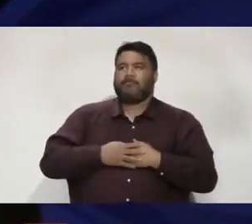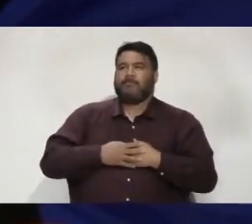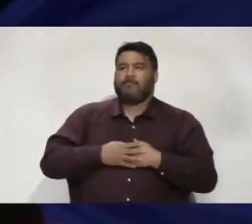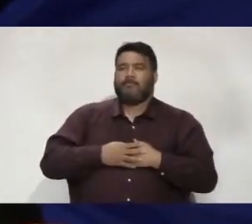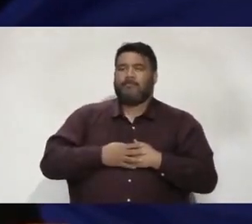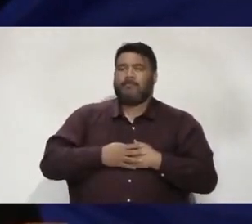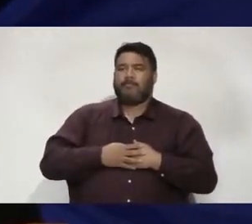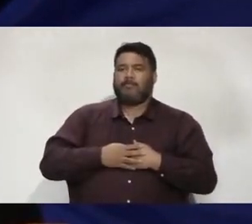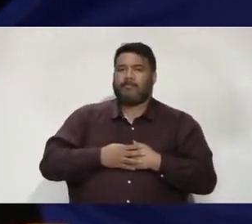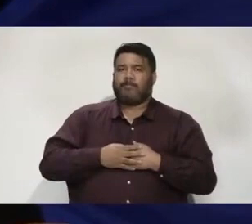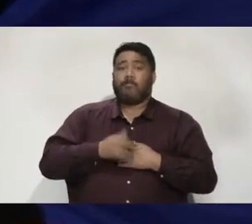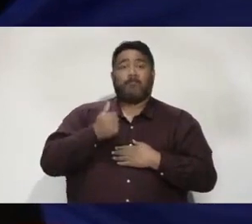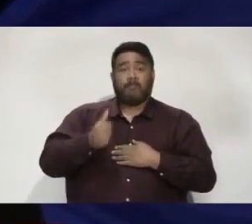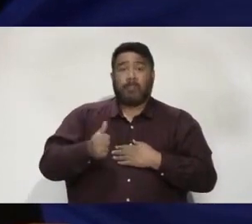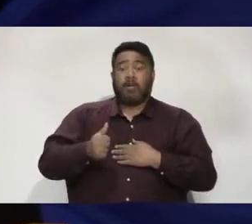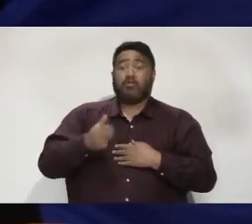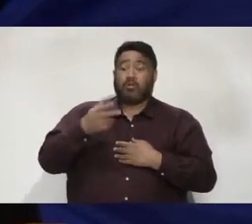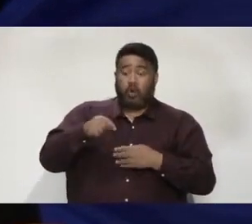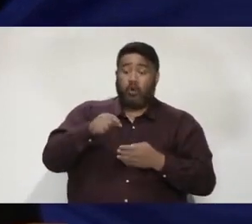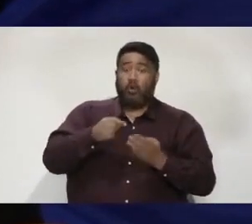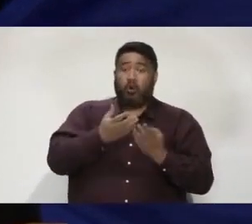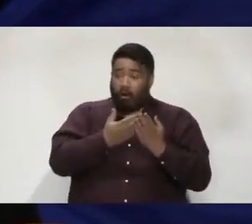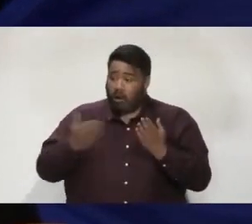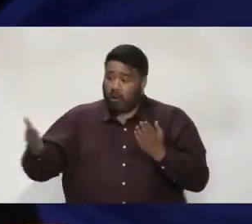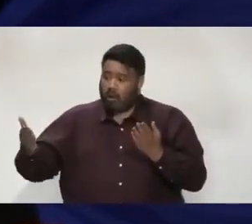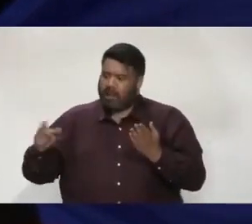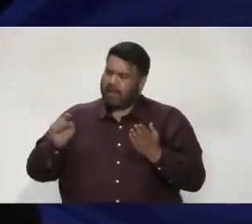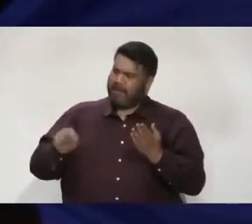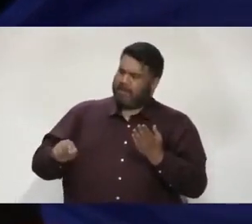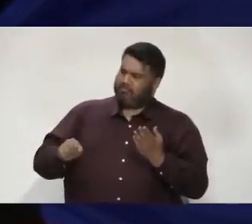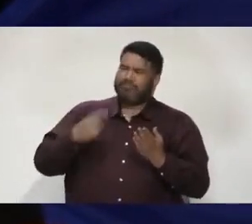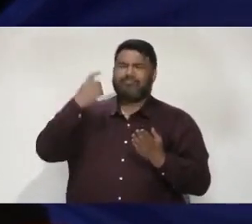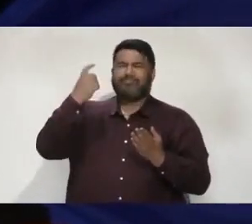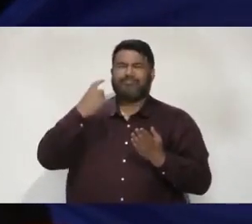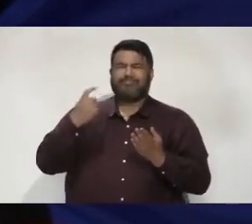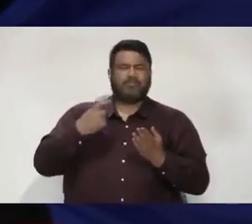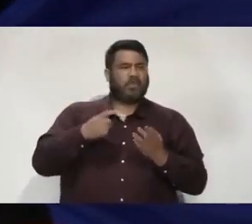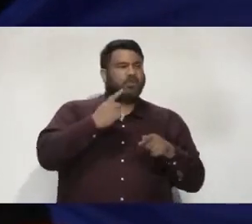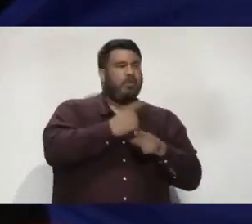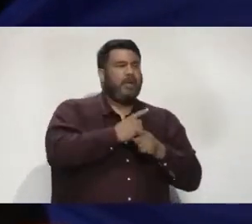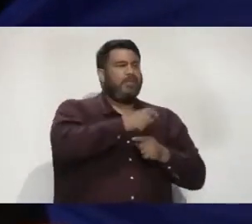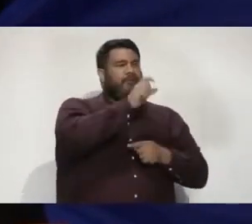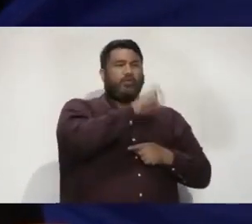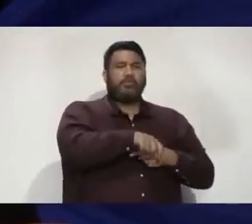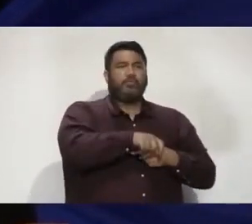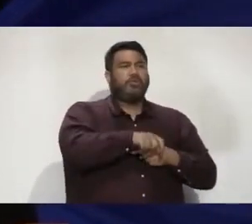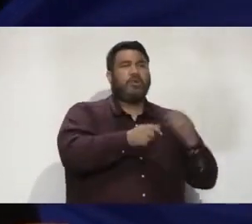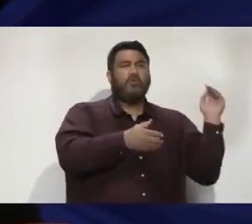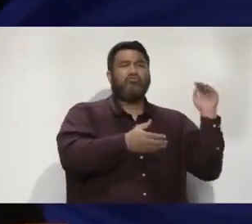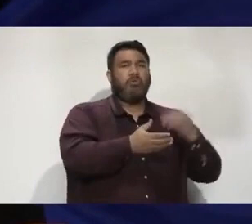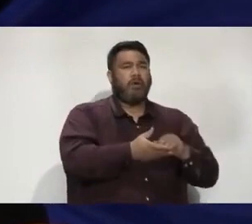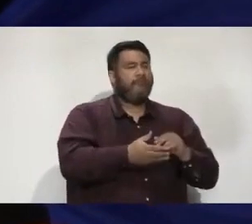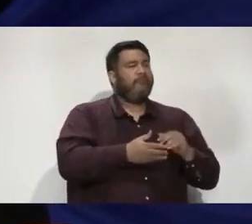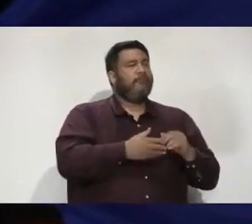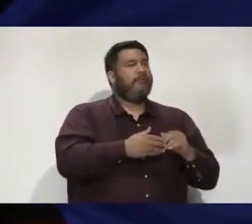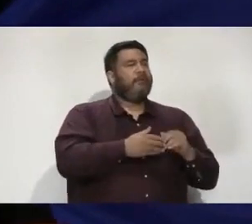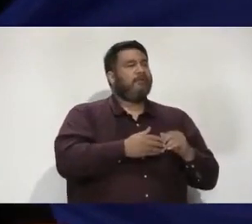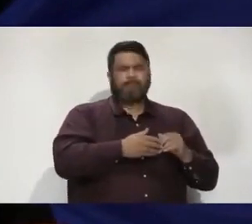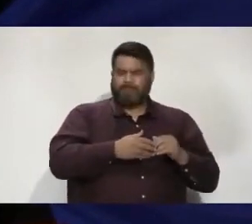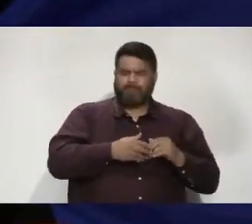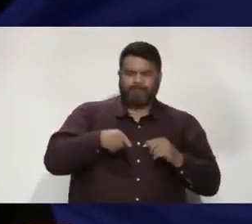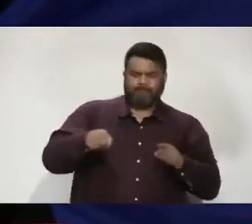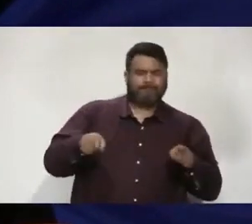fitted with the timeframes when we think that the most likely first entry point would have been to fit with that